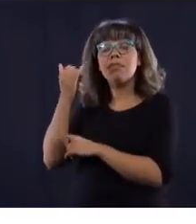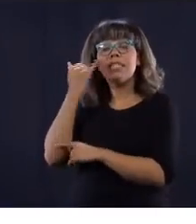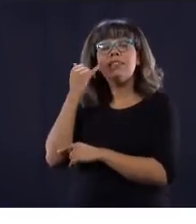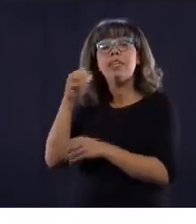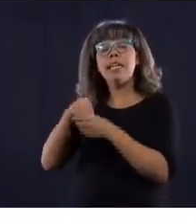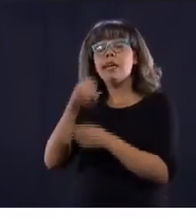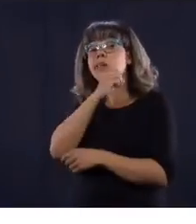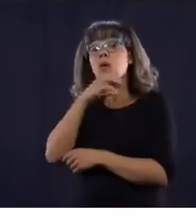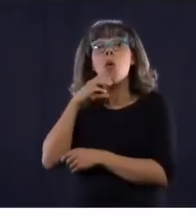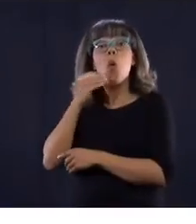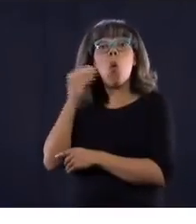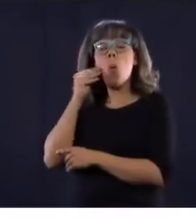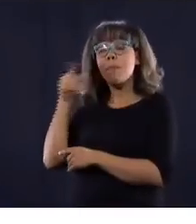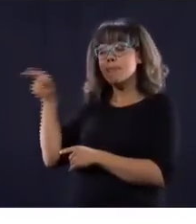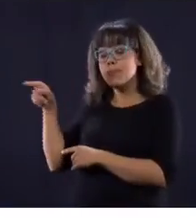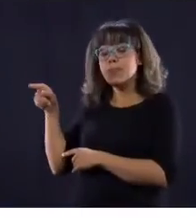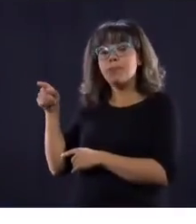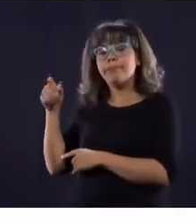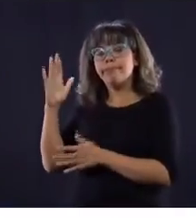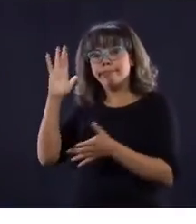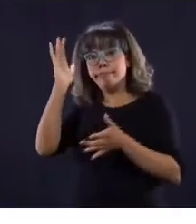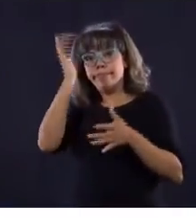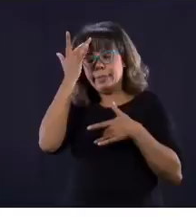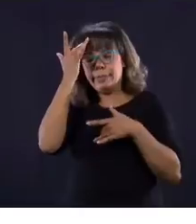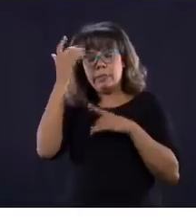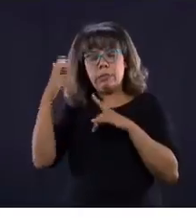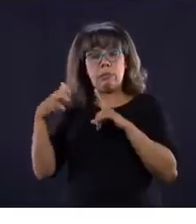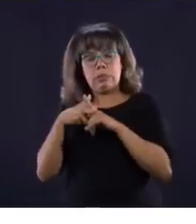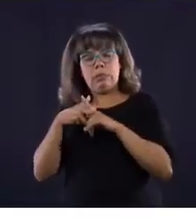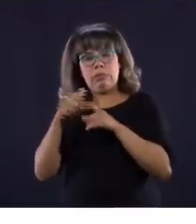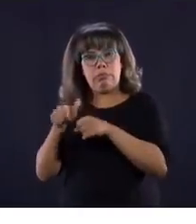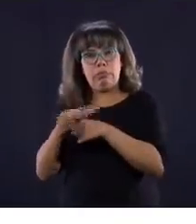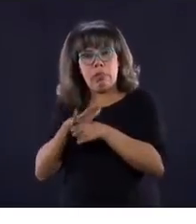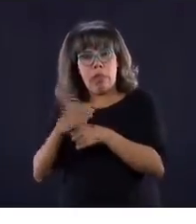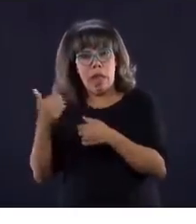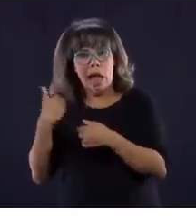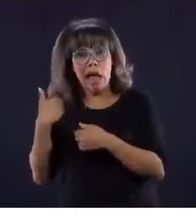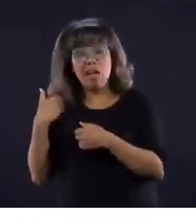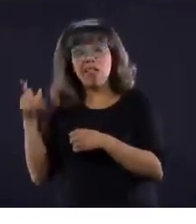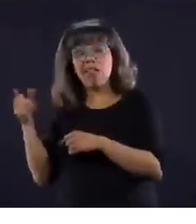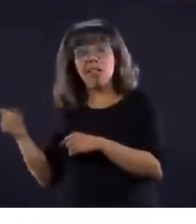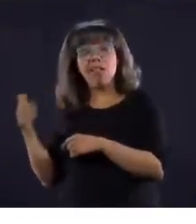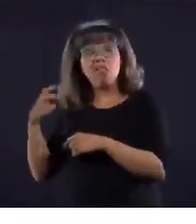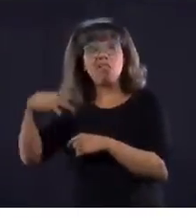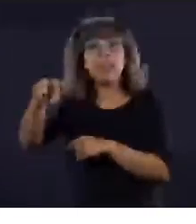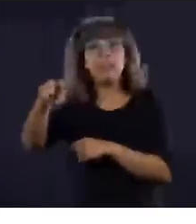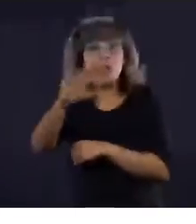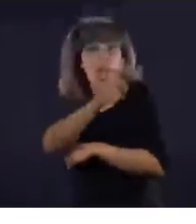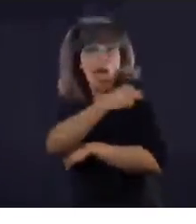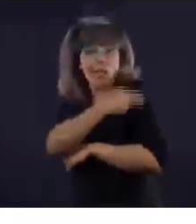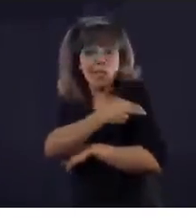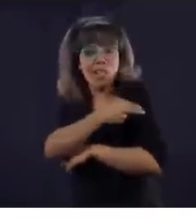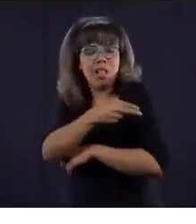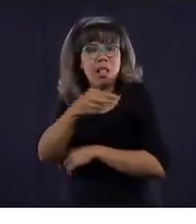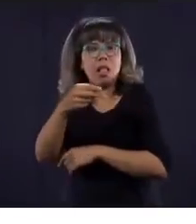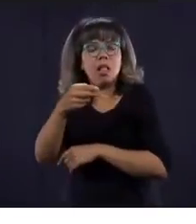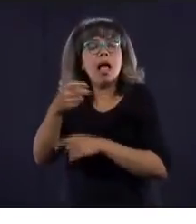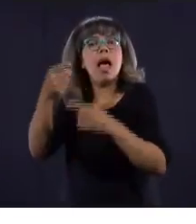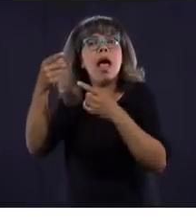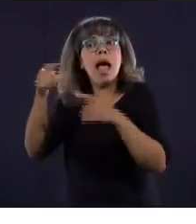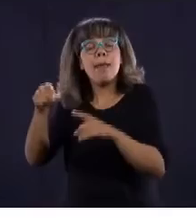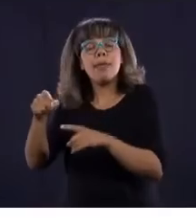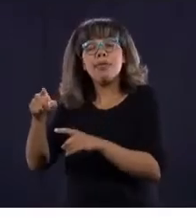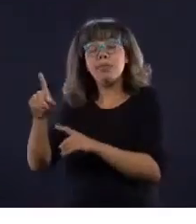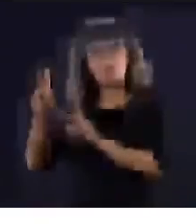C'est ce qui complète pour cette conférence de presse. Merci tout le monde. Bonne semaine. Merci. Merci. Bonne semaine. Merci.